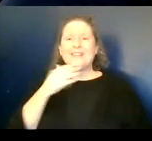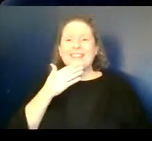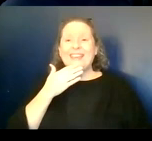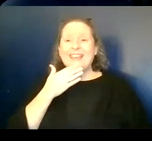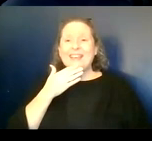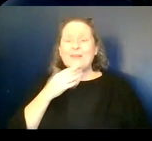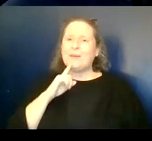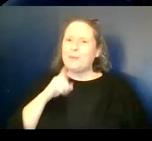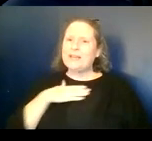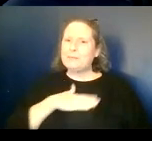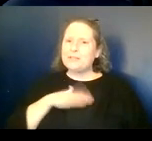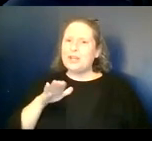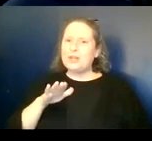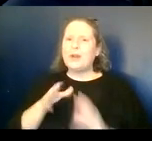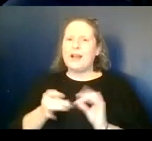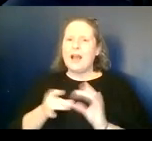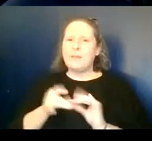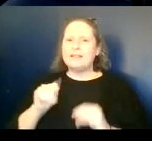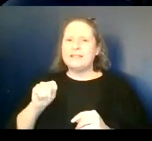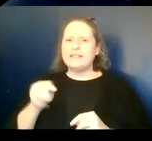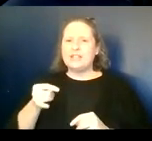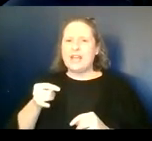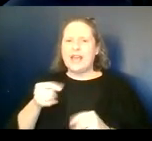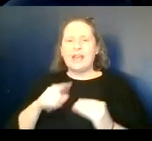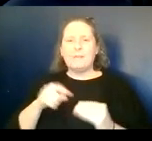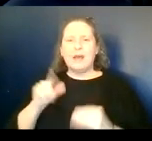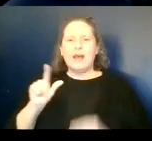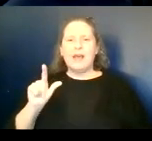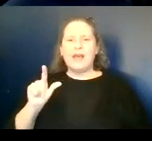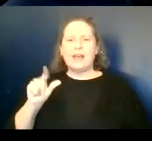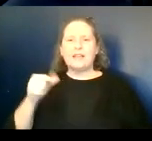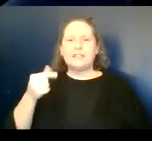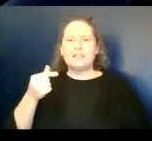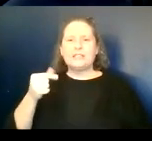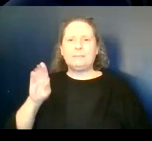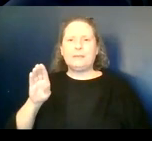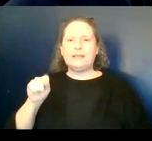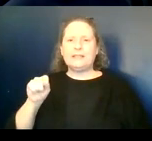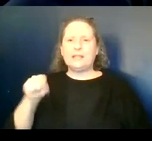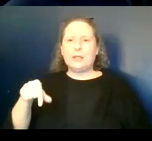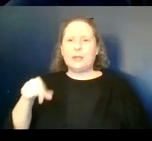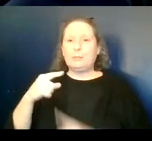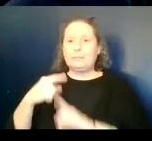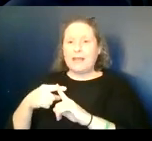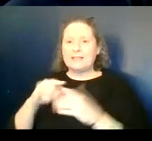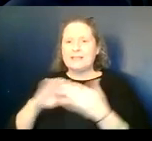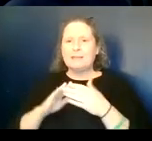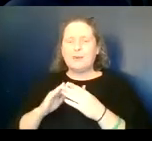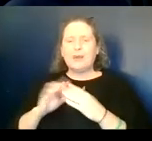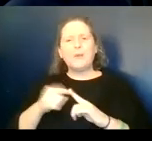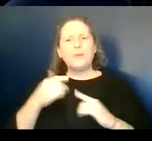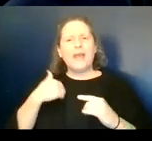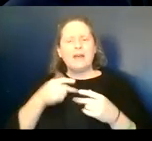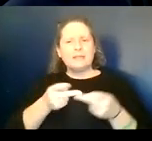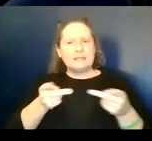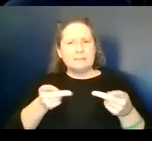your comments about, the LGBTQ plus community. I think that, when we have spaces that are kind